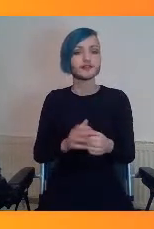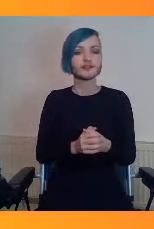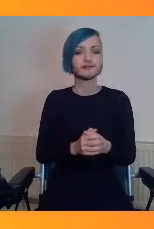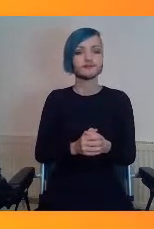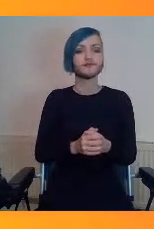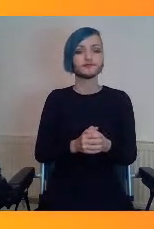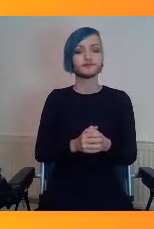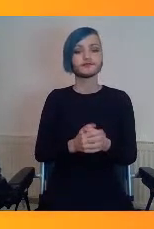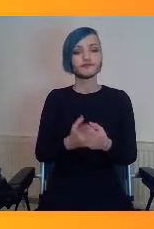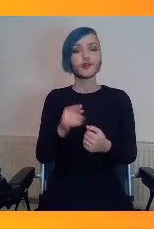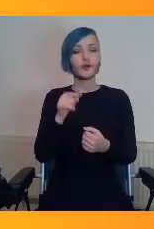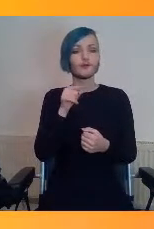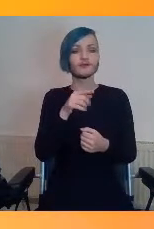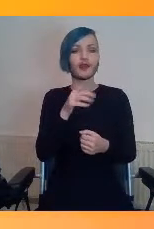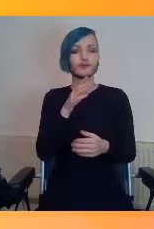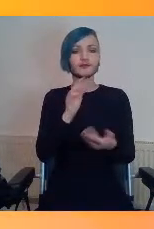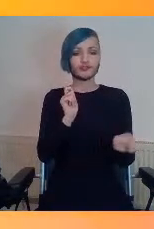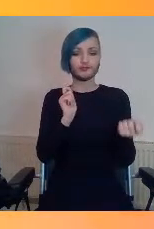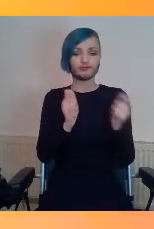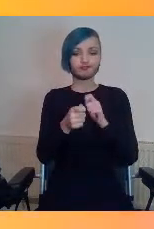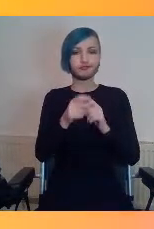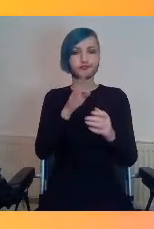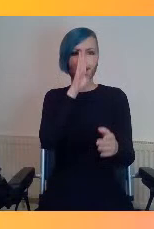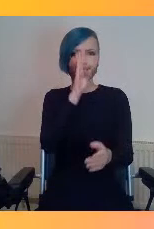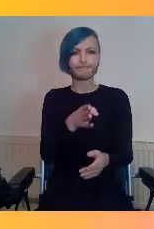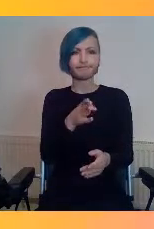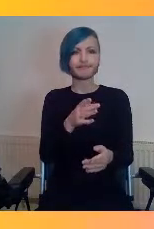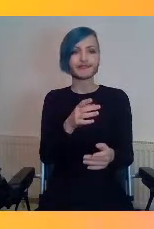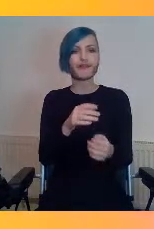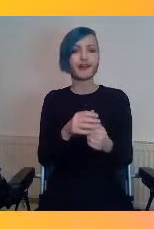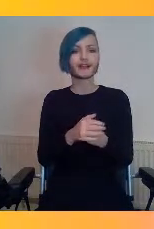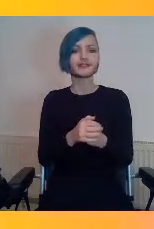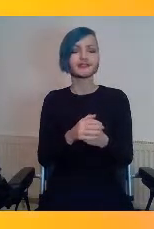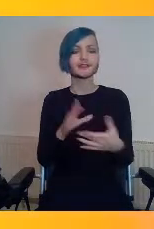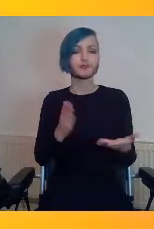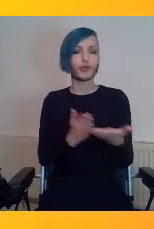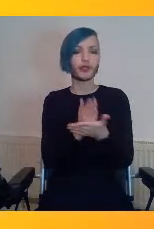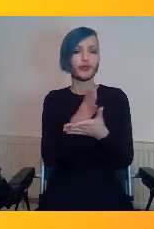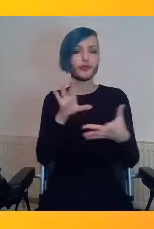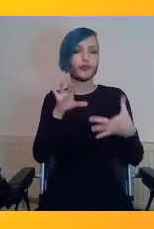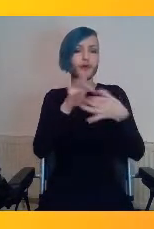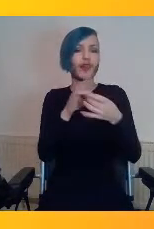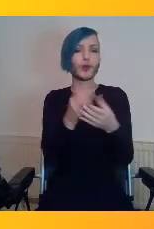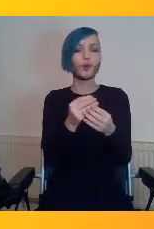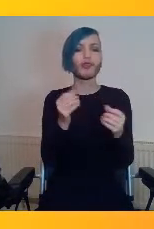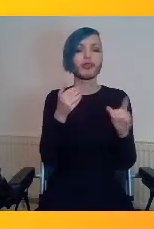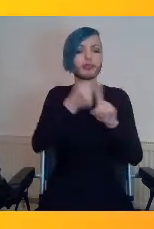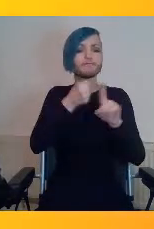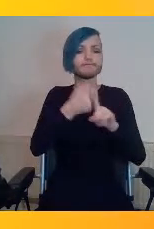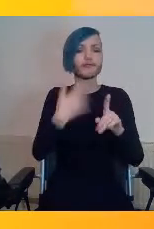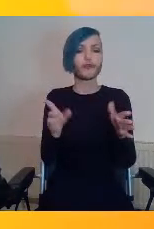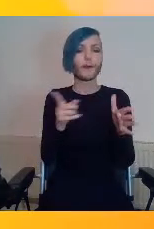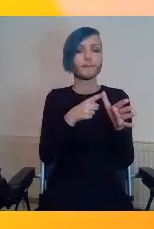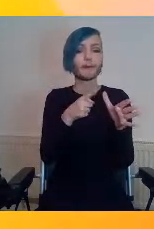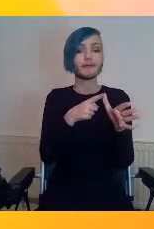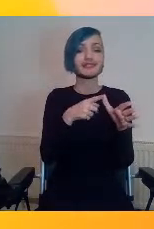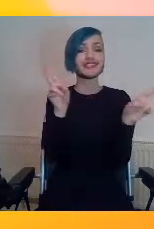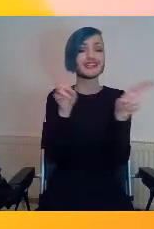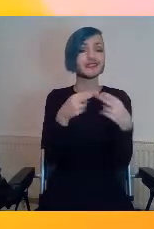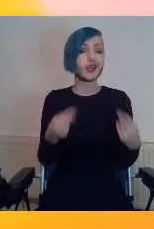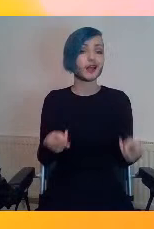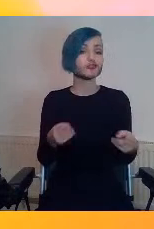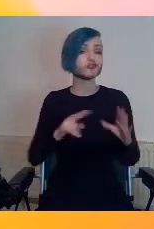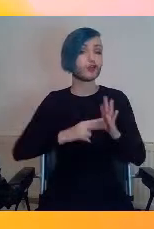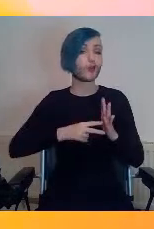after we started to work with Amnesty International activists. So I'm happy. And